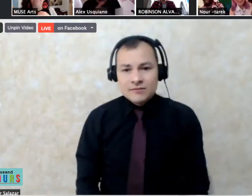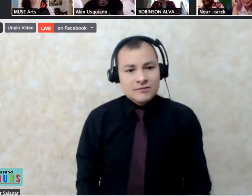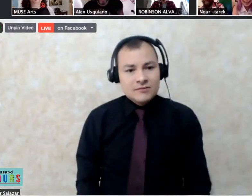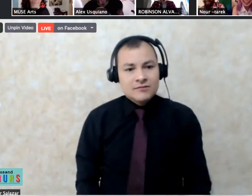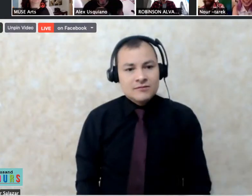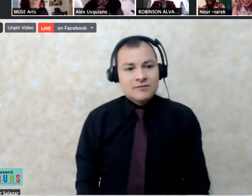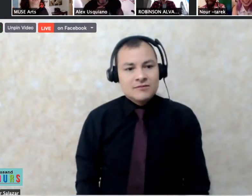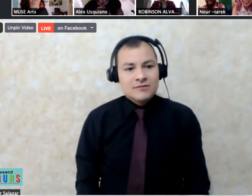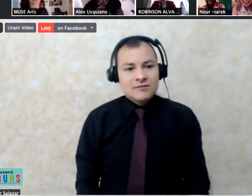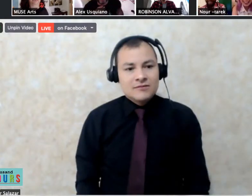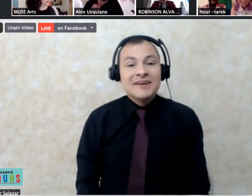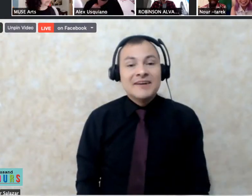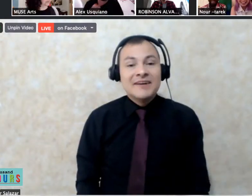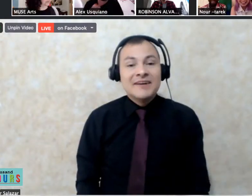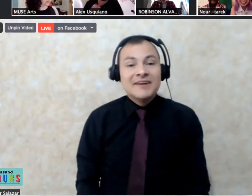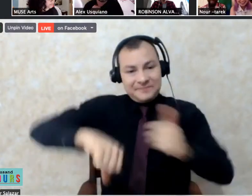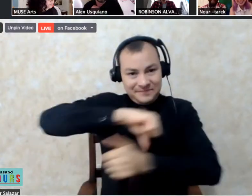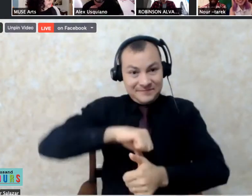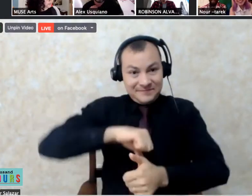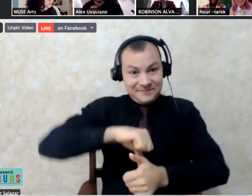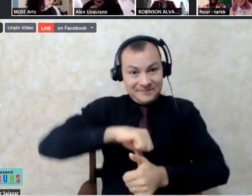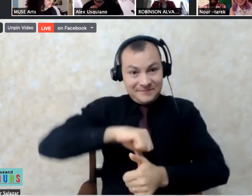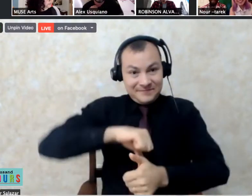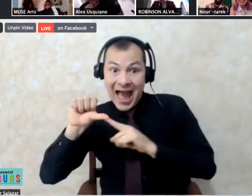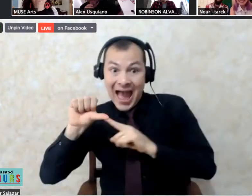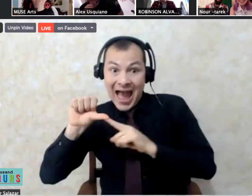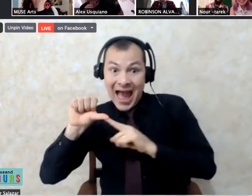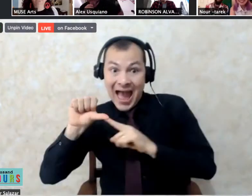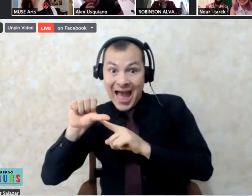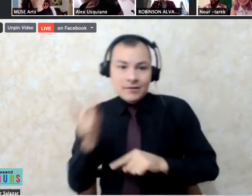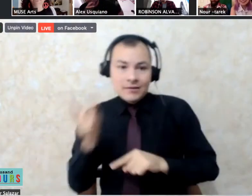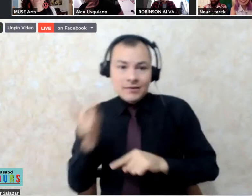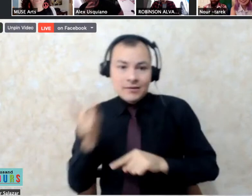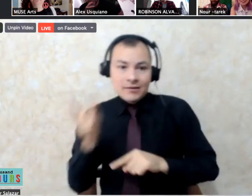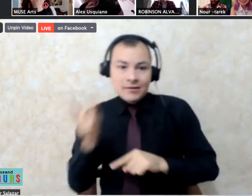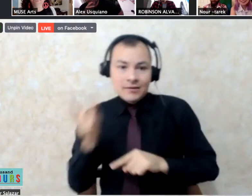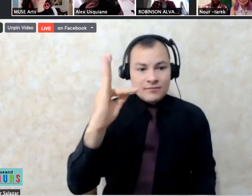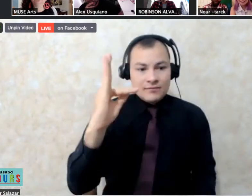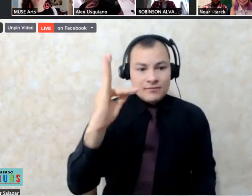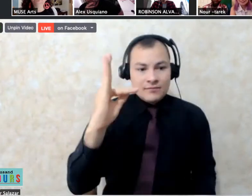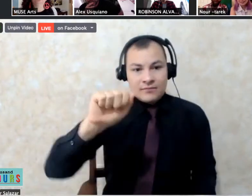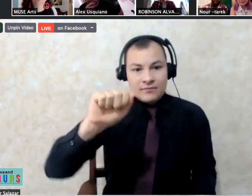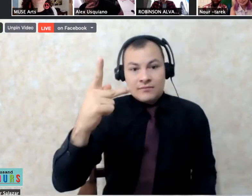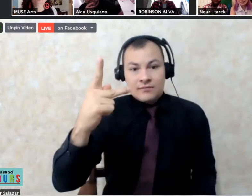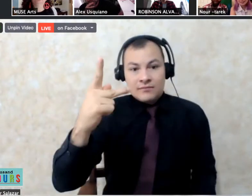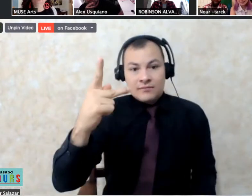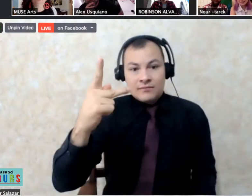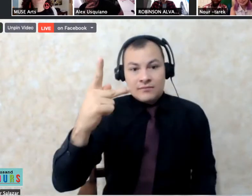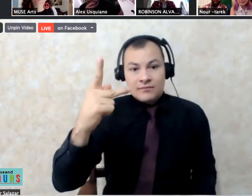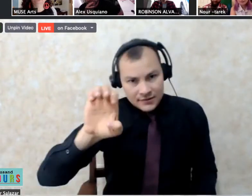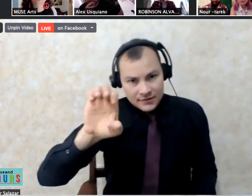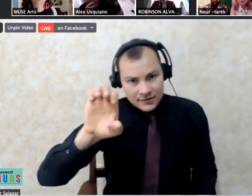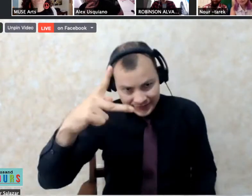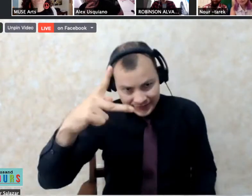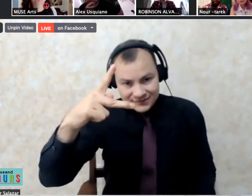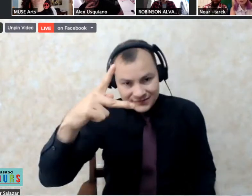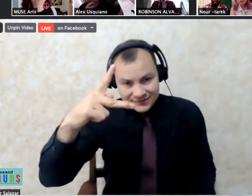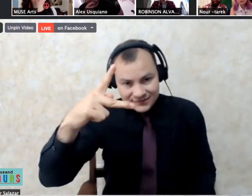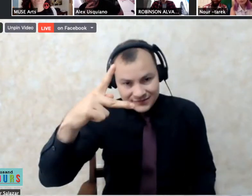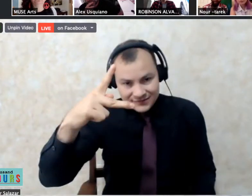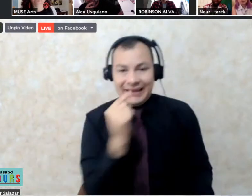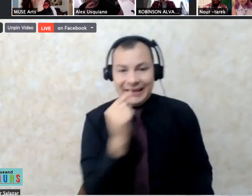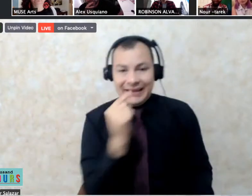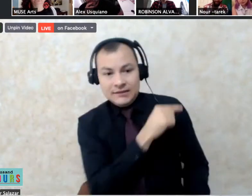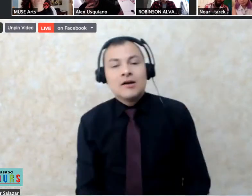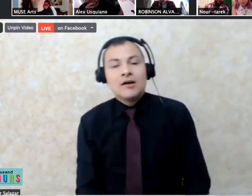1 minuto. Okay. So we do also, we like music, have few music projects that we try to